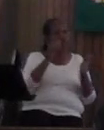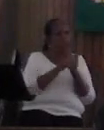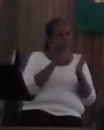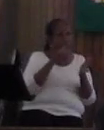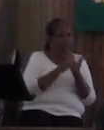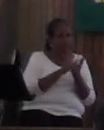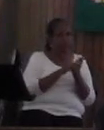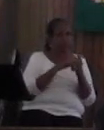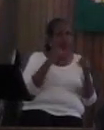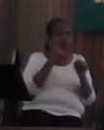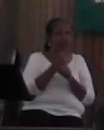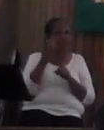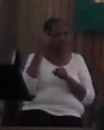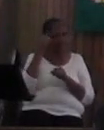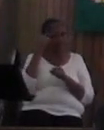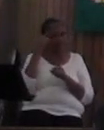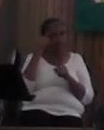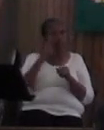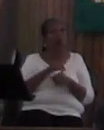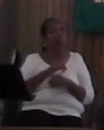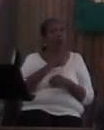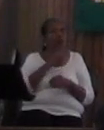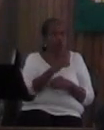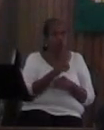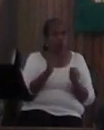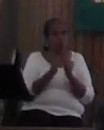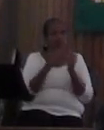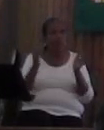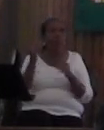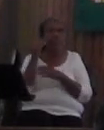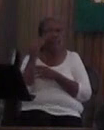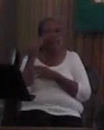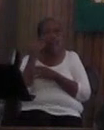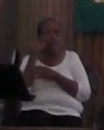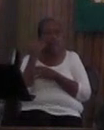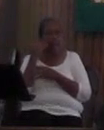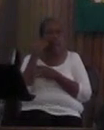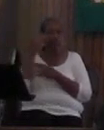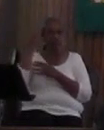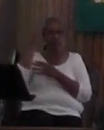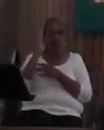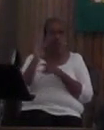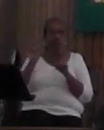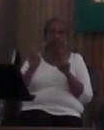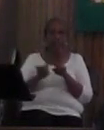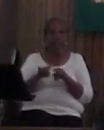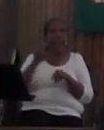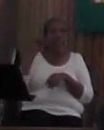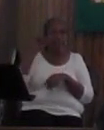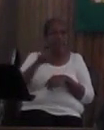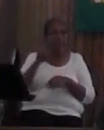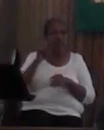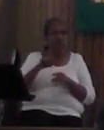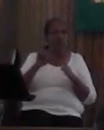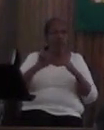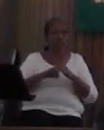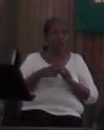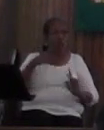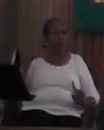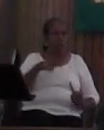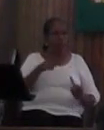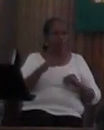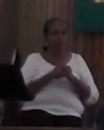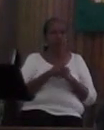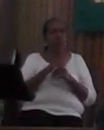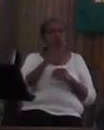truth without acknowledging God as the necessary starting point." So when you say, who determines truth,